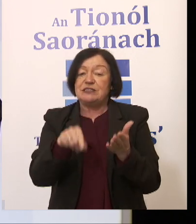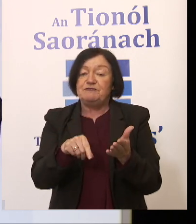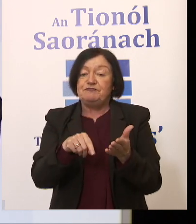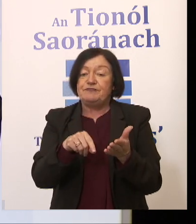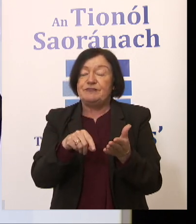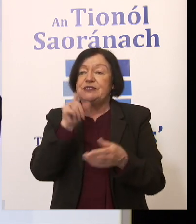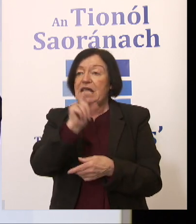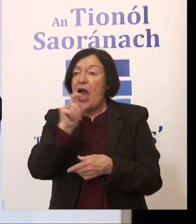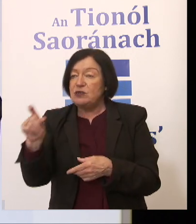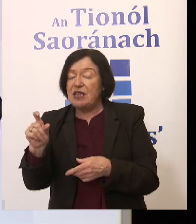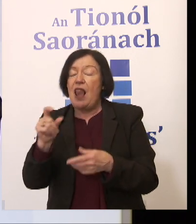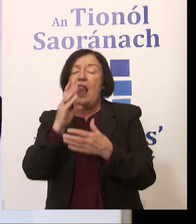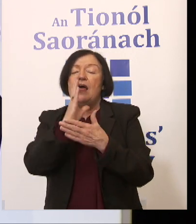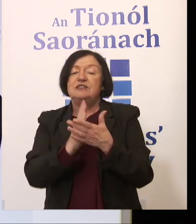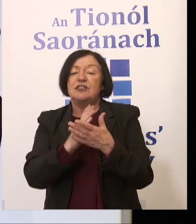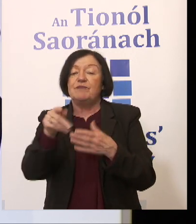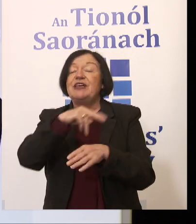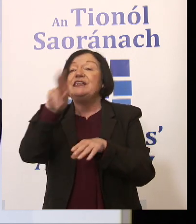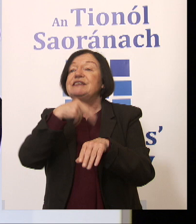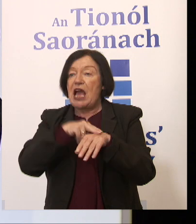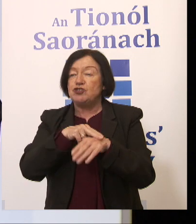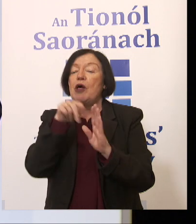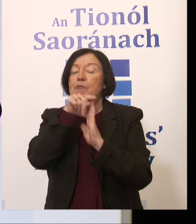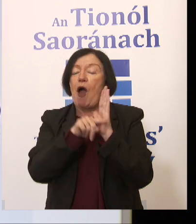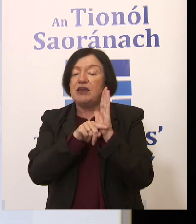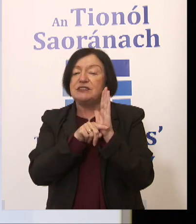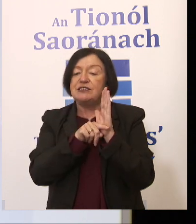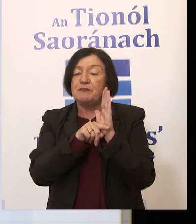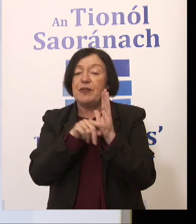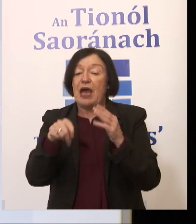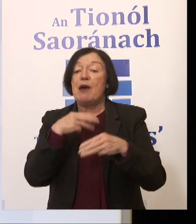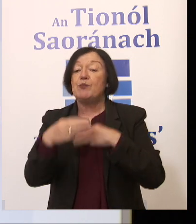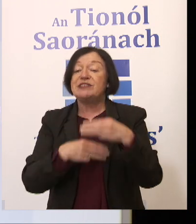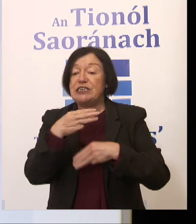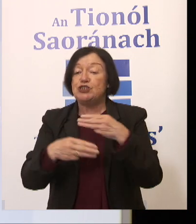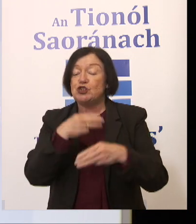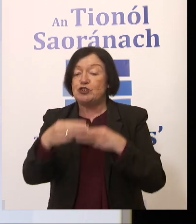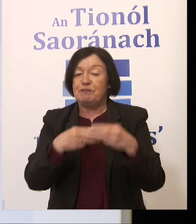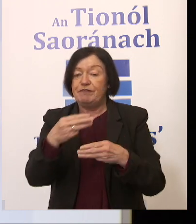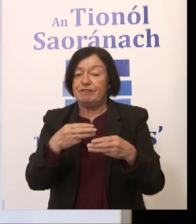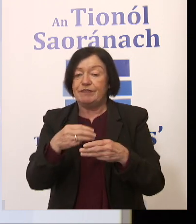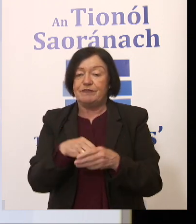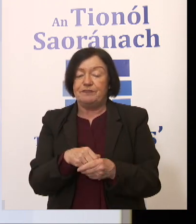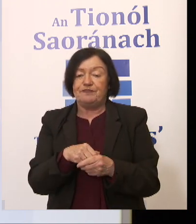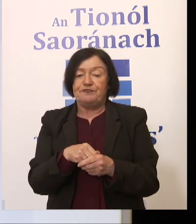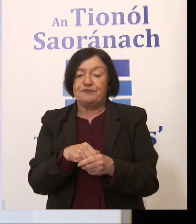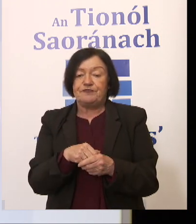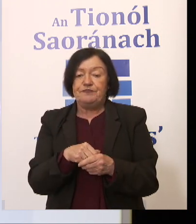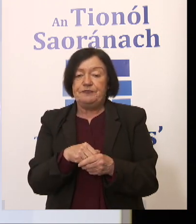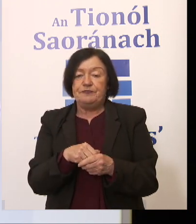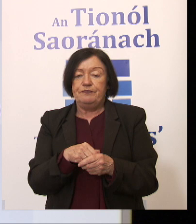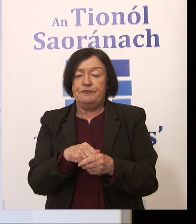indeed some of the national policies and procedures that are implemented in that